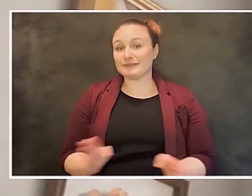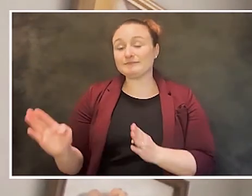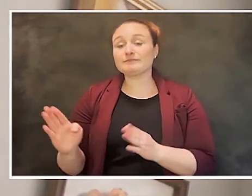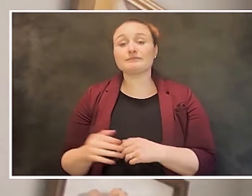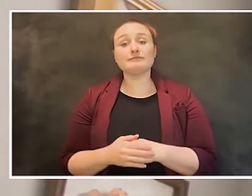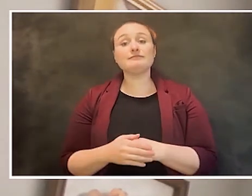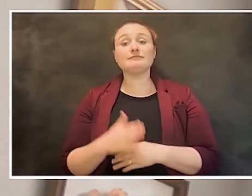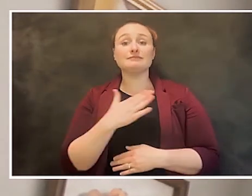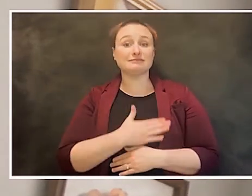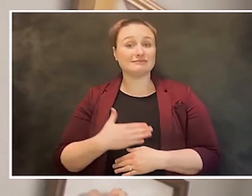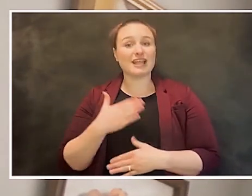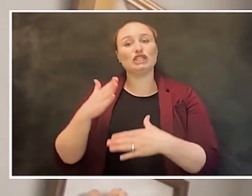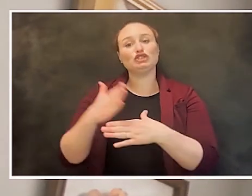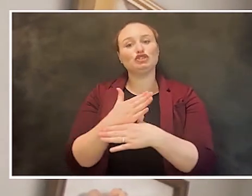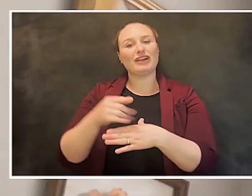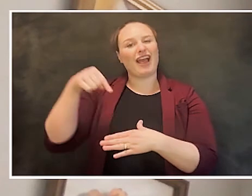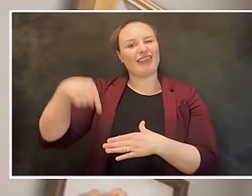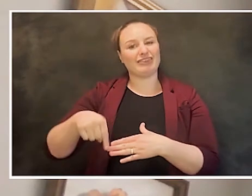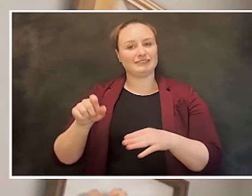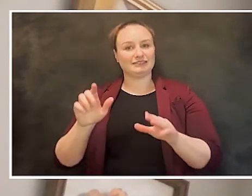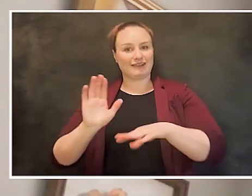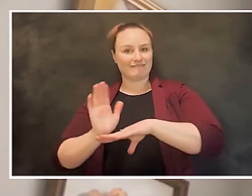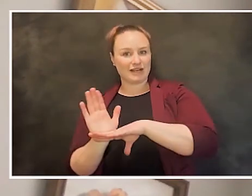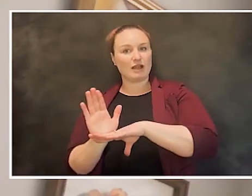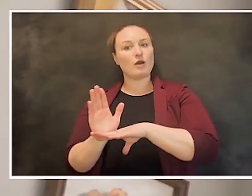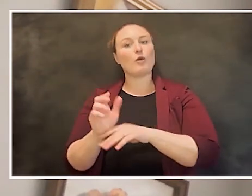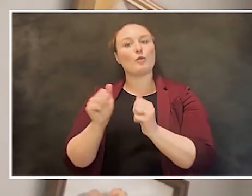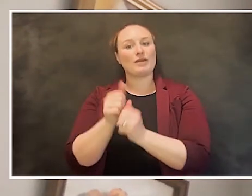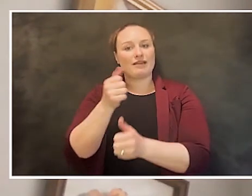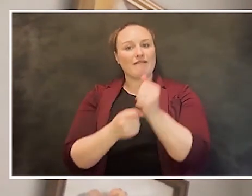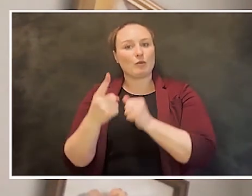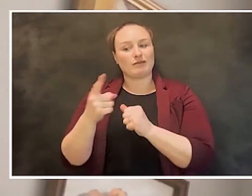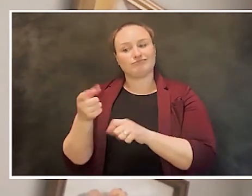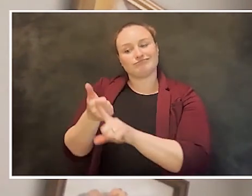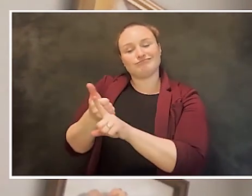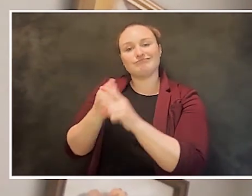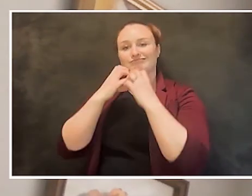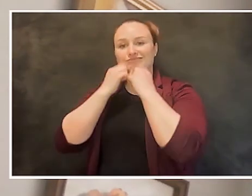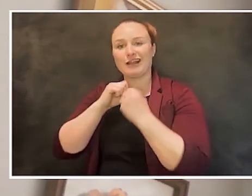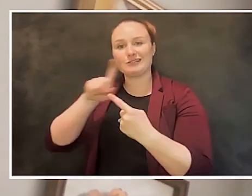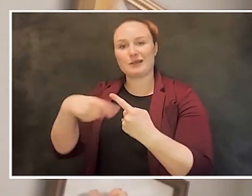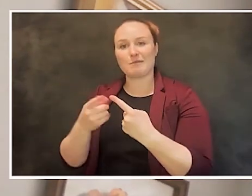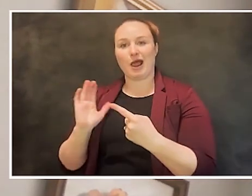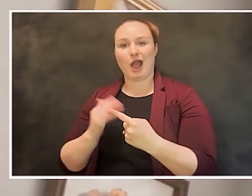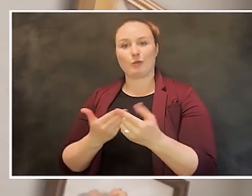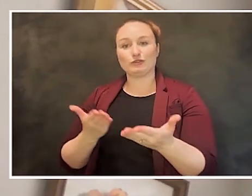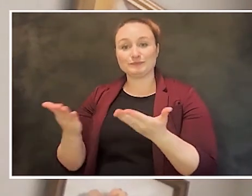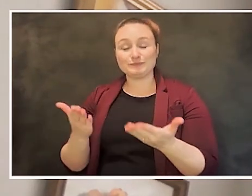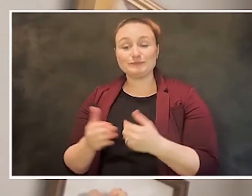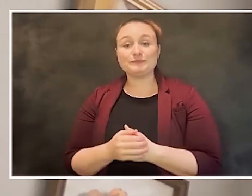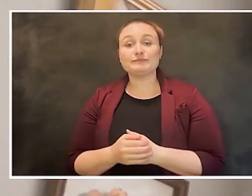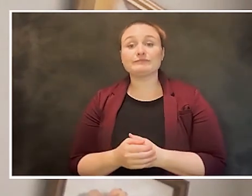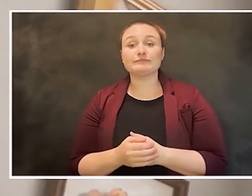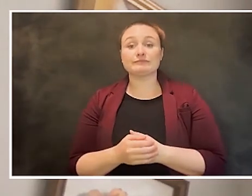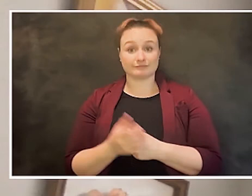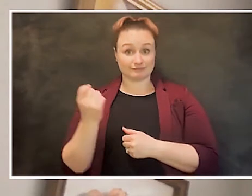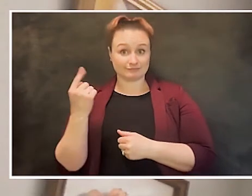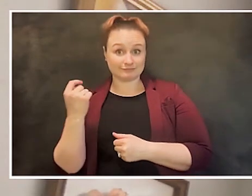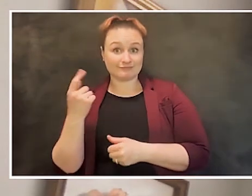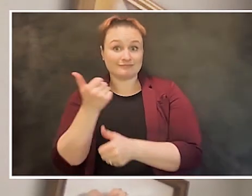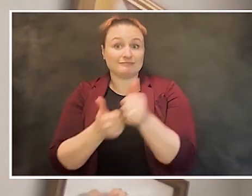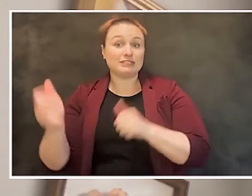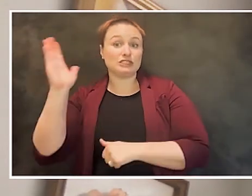health programs in Riverside County. Each of the following speakers will introduce themselves before they provide you with